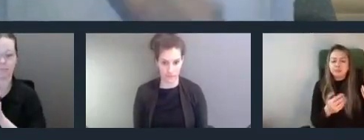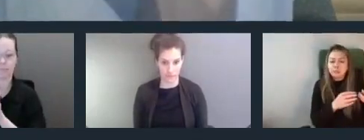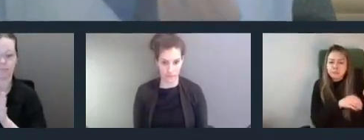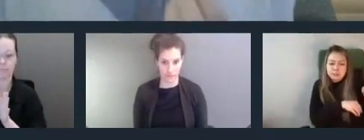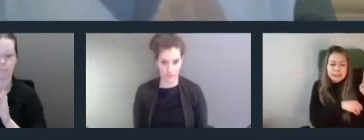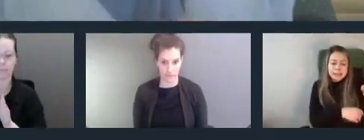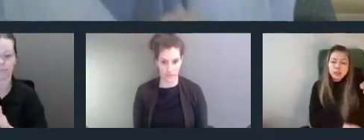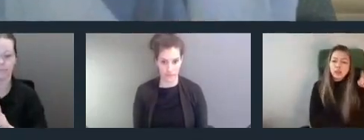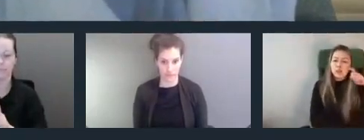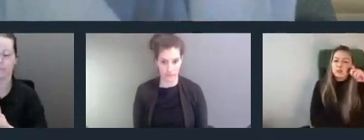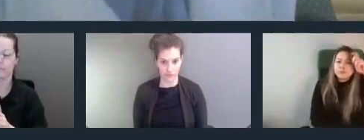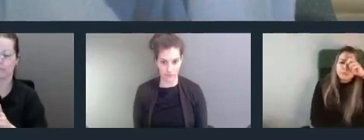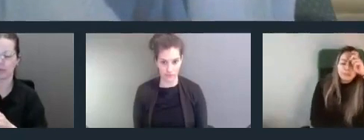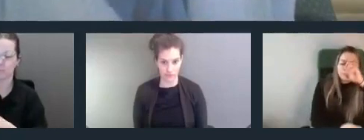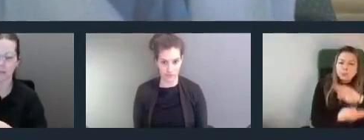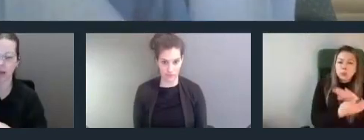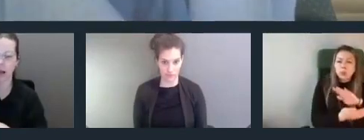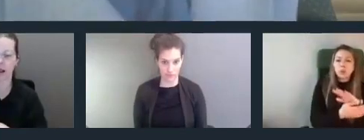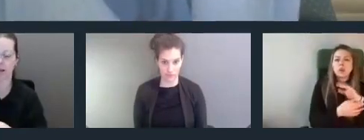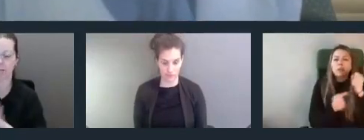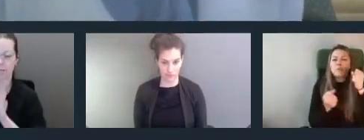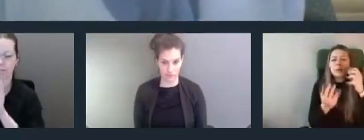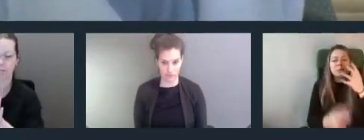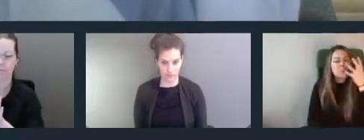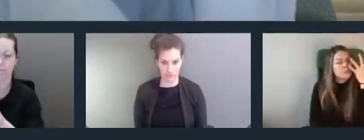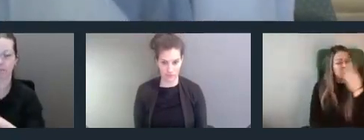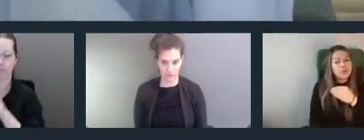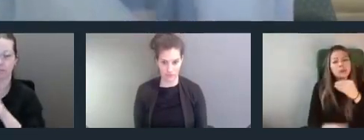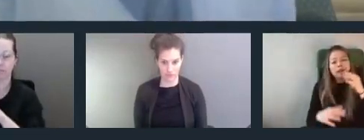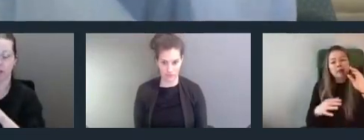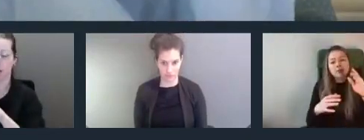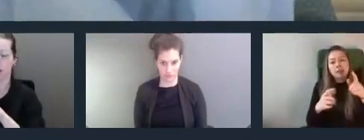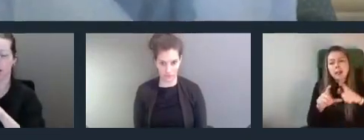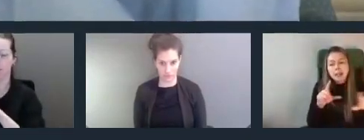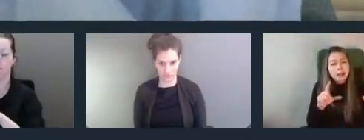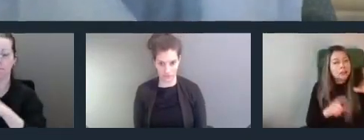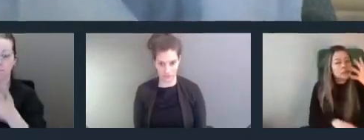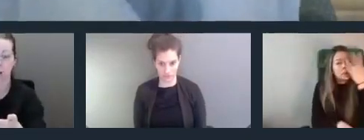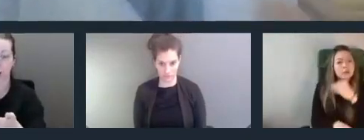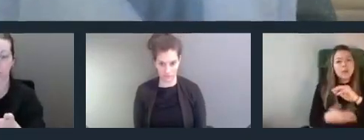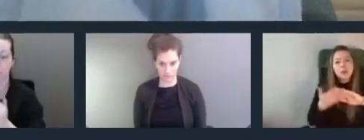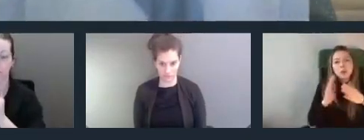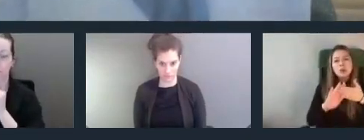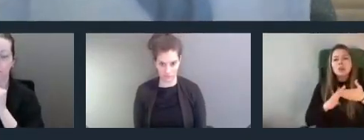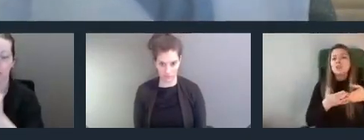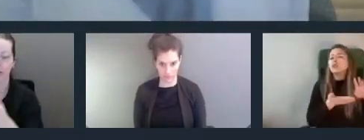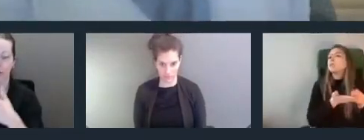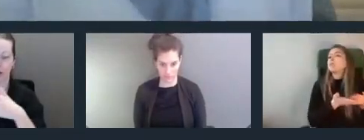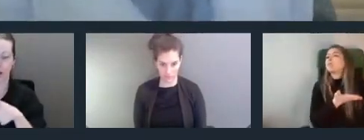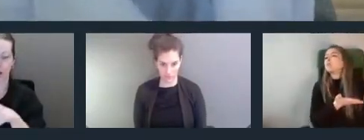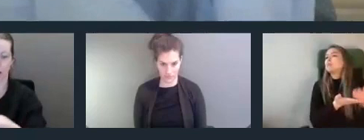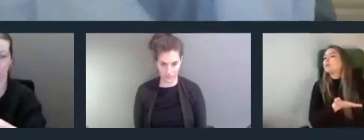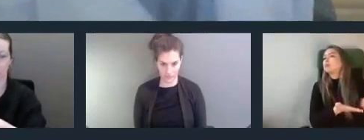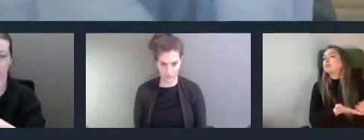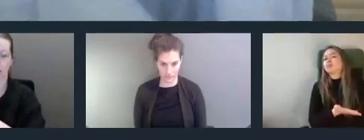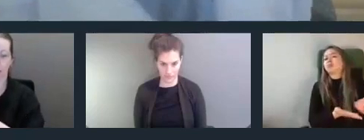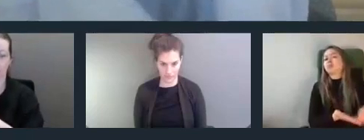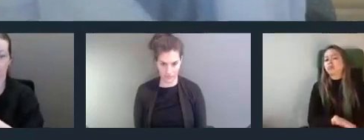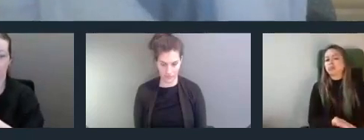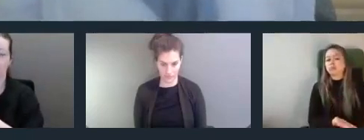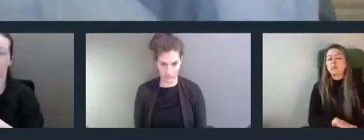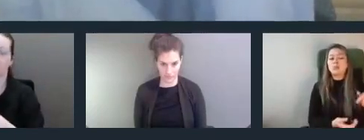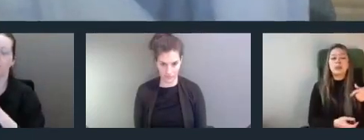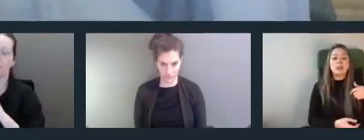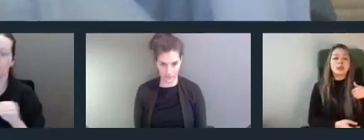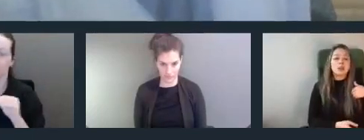so many beautiful languages, of so many communities. I sit next to my colleague, the other deputy leader of our party,